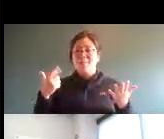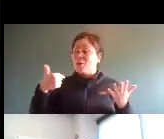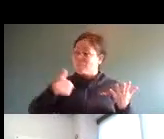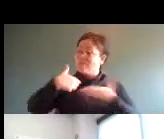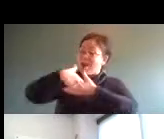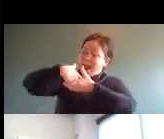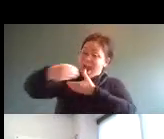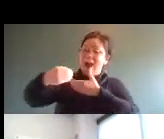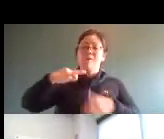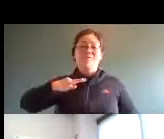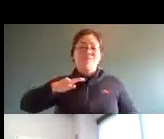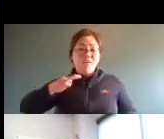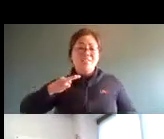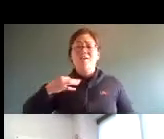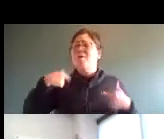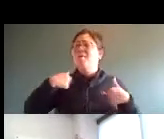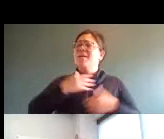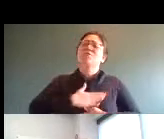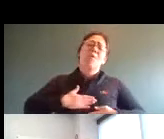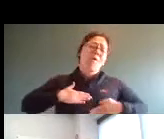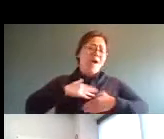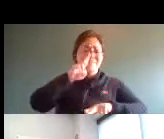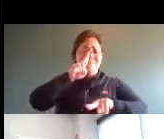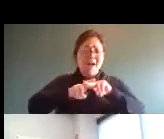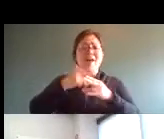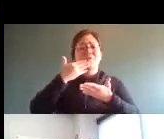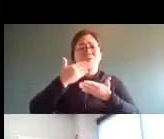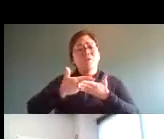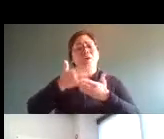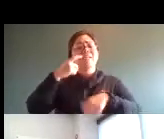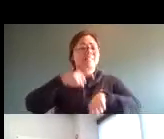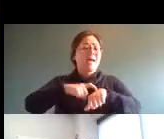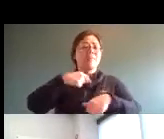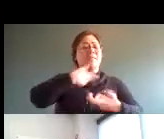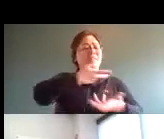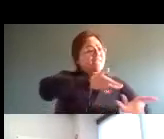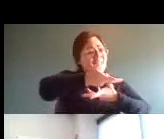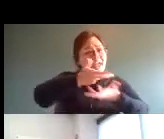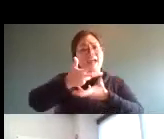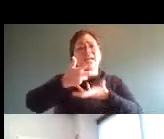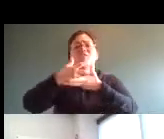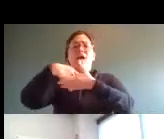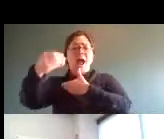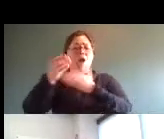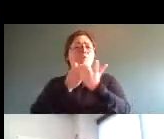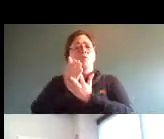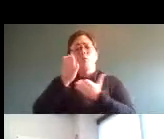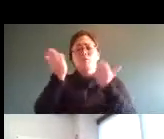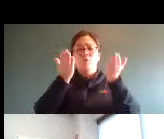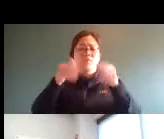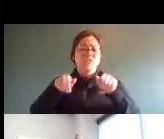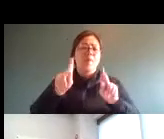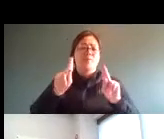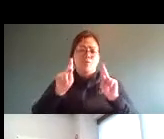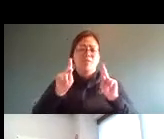about volunteering here at Morales Group. And so being out and engaging through service opportunities